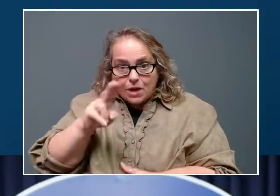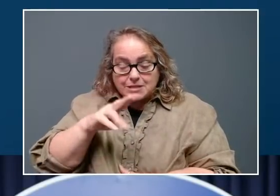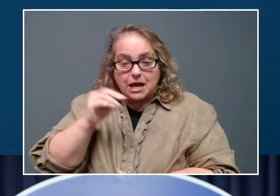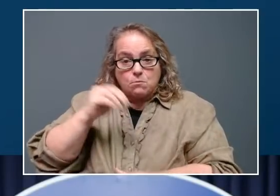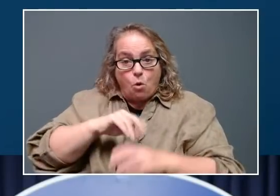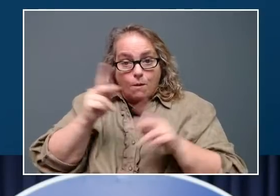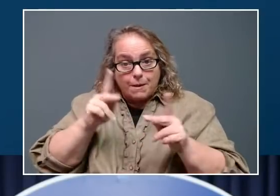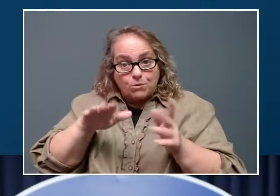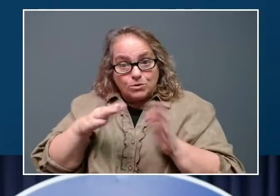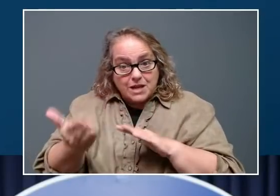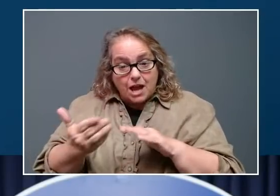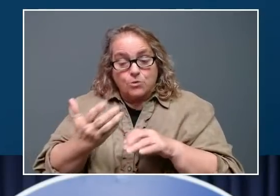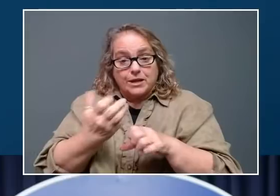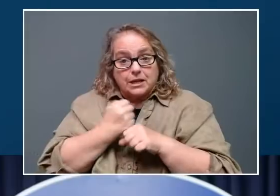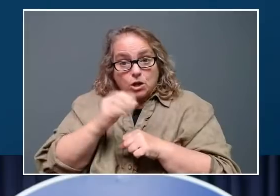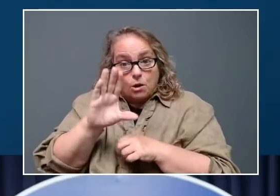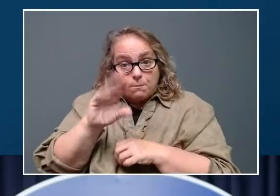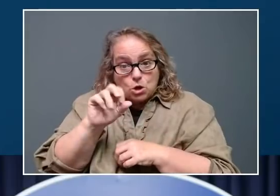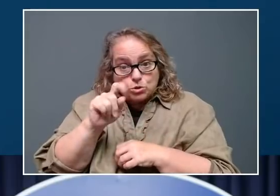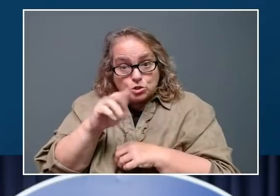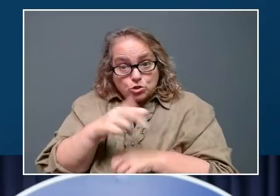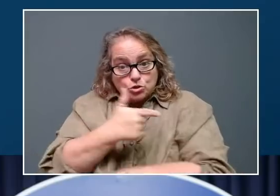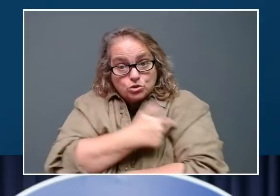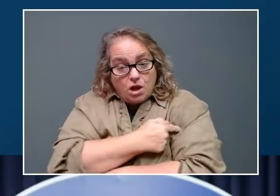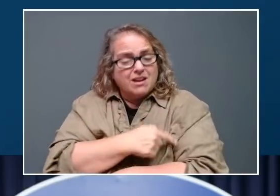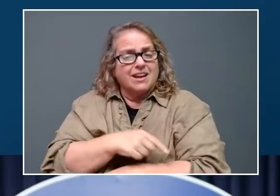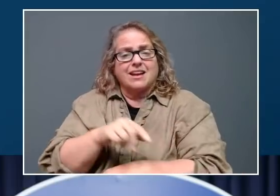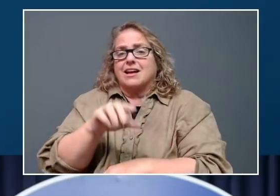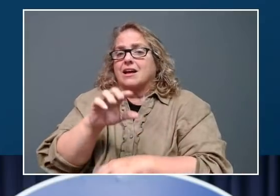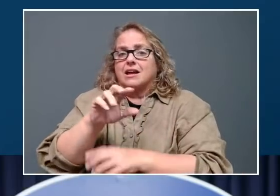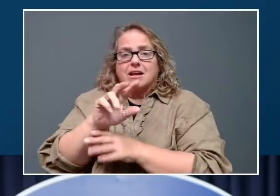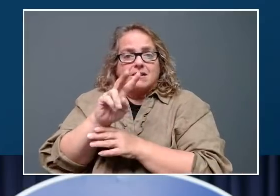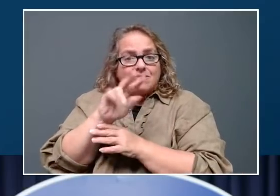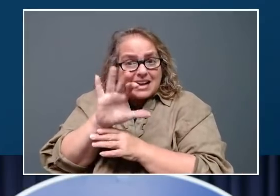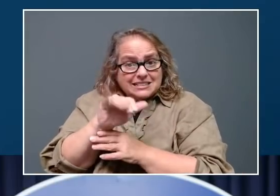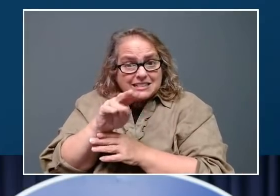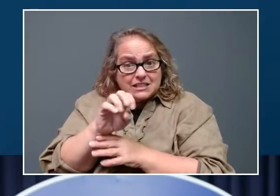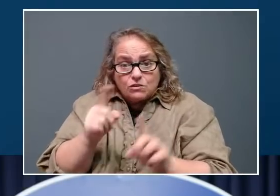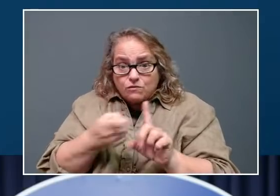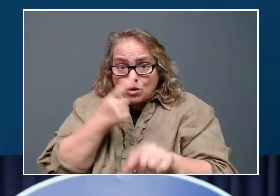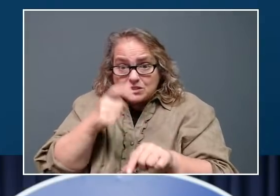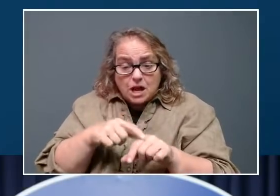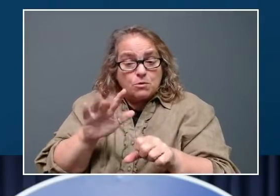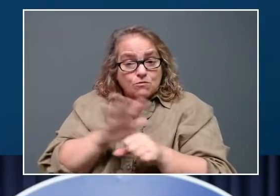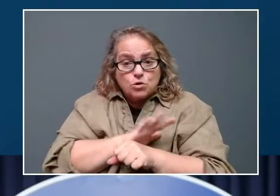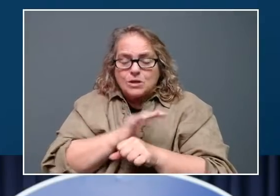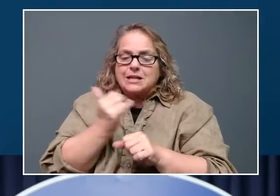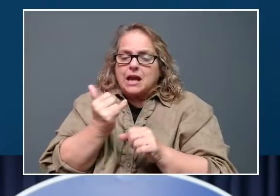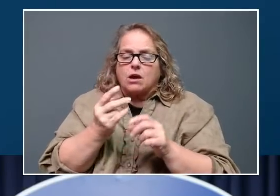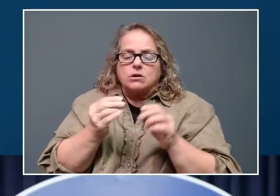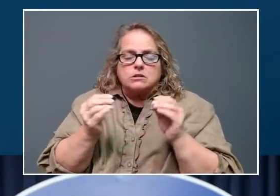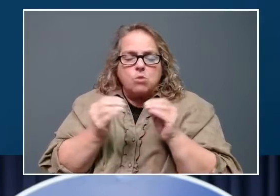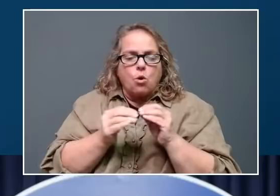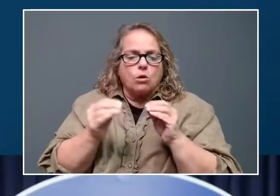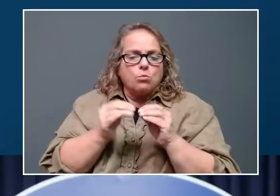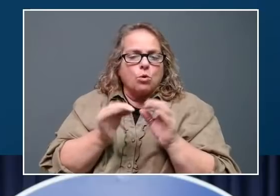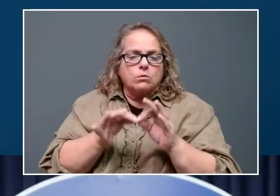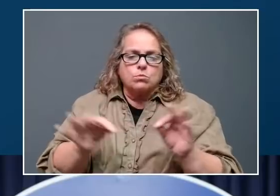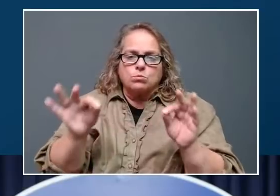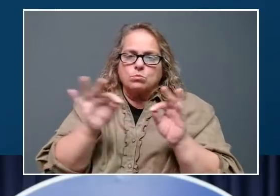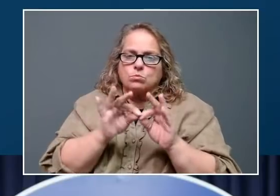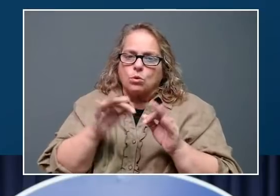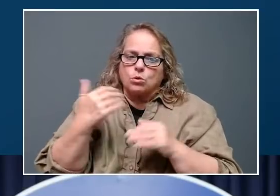shot or getting vaccinated for the first time or getting fully vaccinated has never been more important. Test